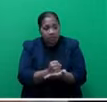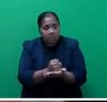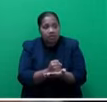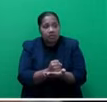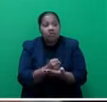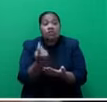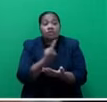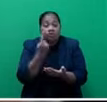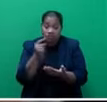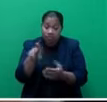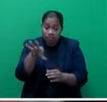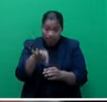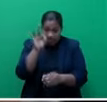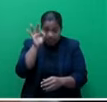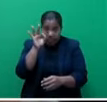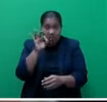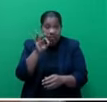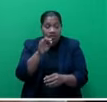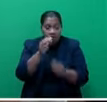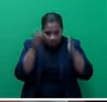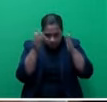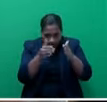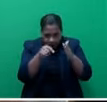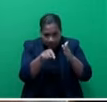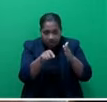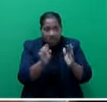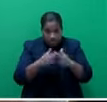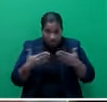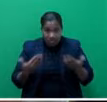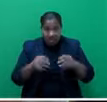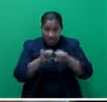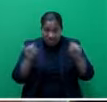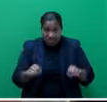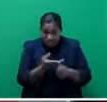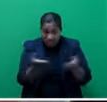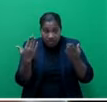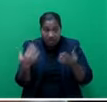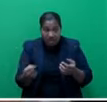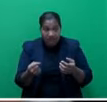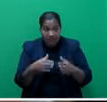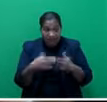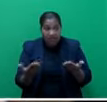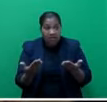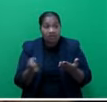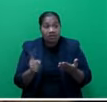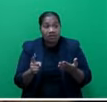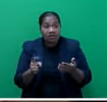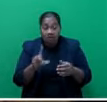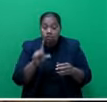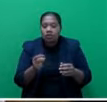that whoever you appoint, stick solely to that, because right now, the system that you have in place with the specialized courts, they are doing